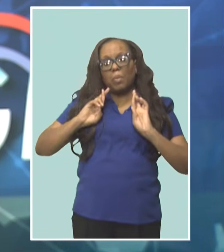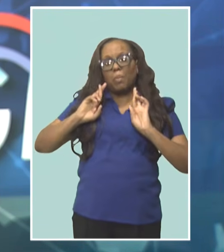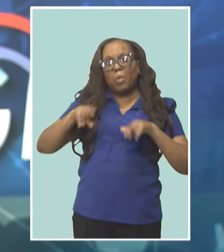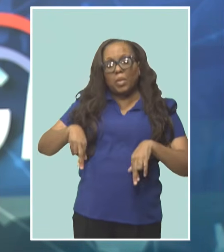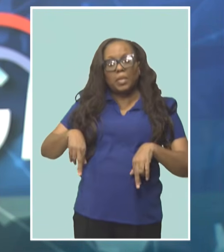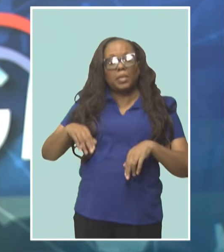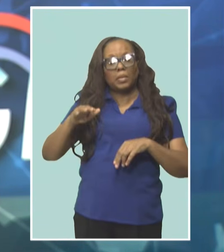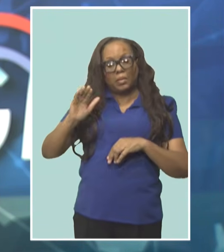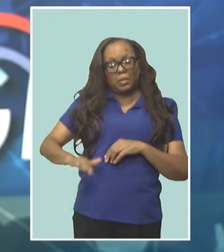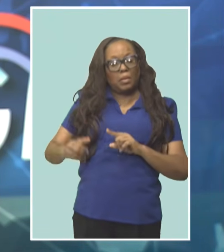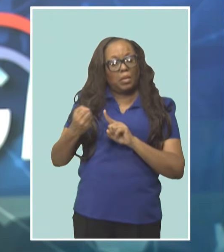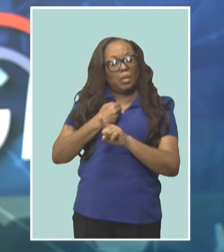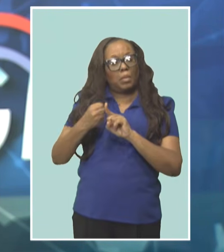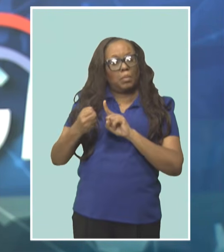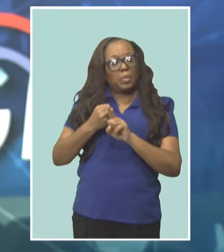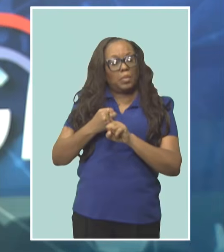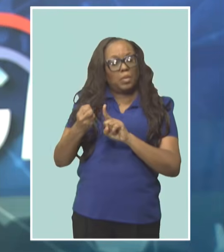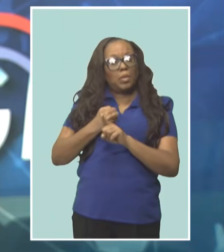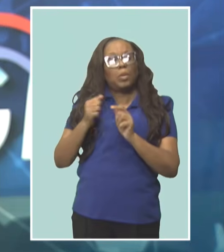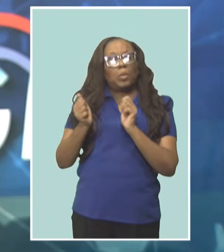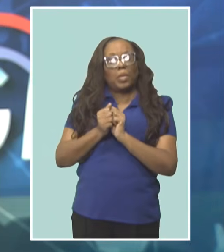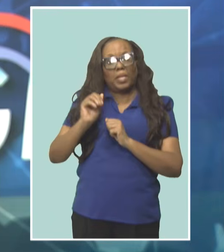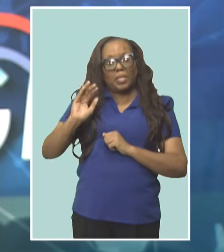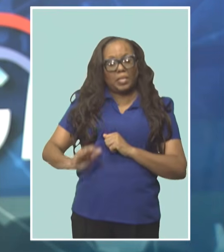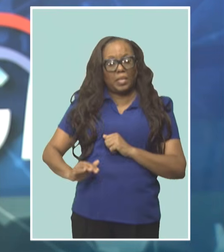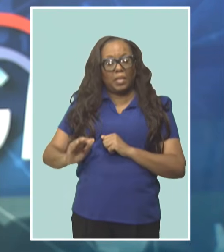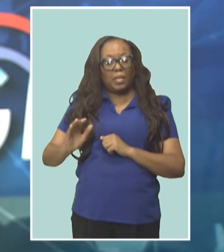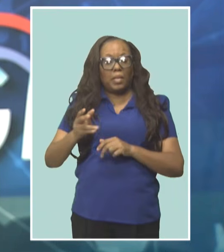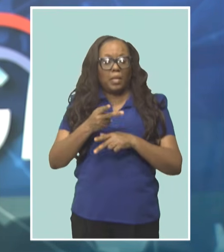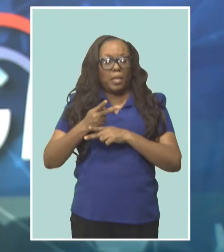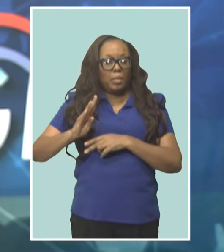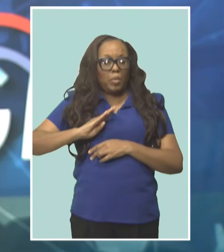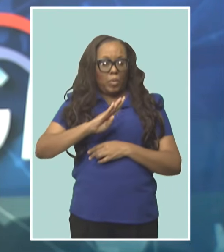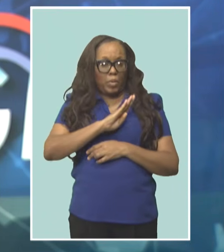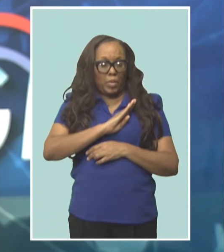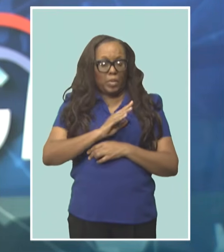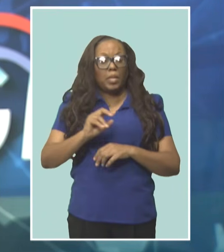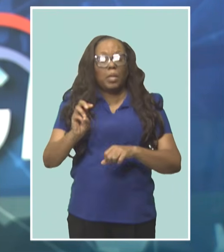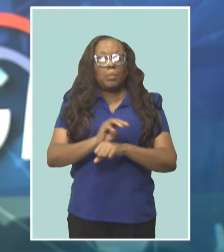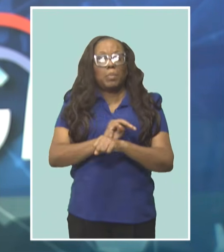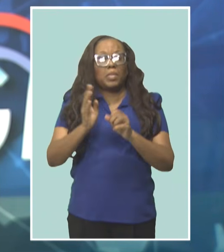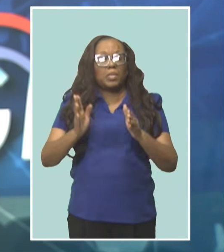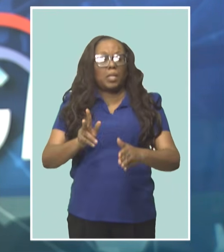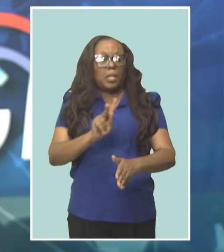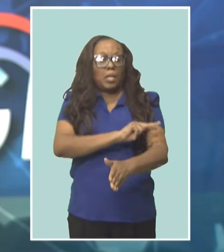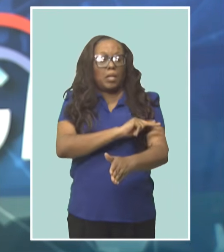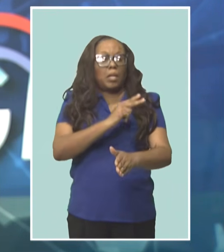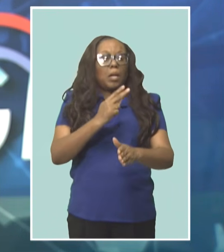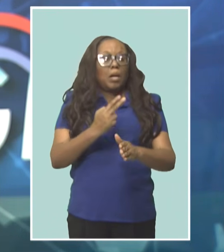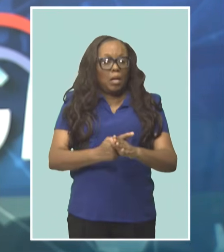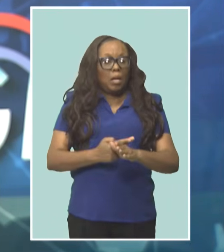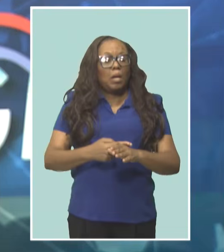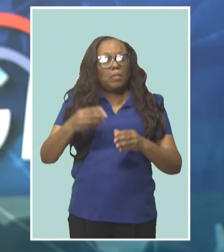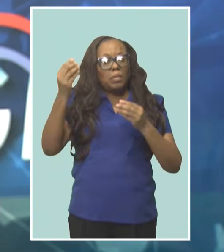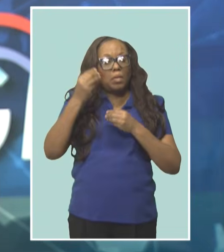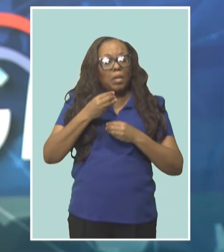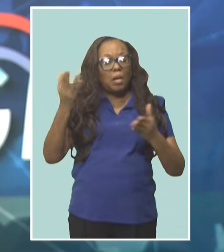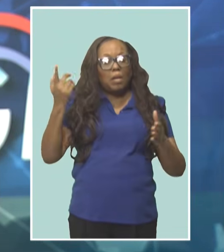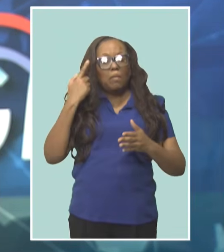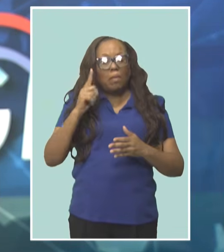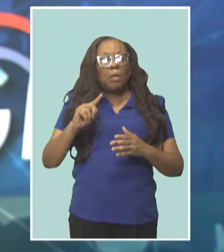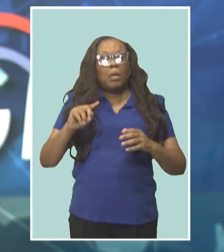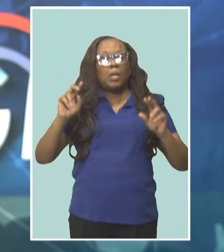People Empowerment and Elder Affairs Kirk Humphrey revealed these statistics as he launched Child Abuse Awareness and Prevention Month,